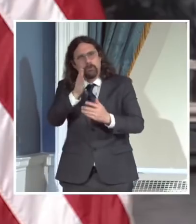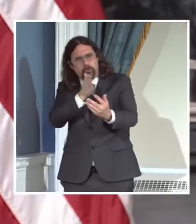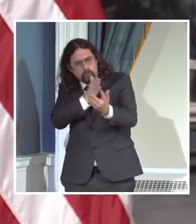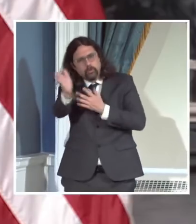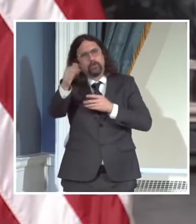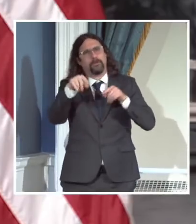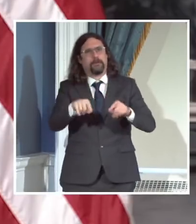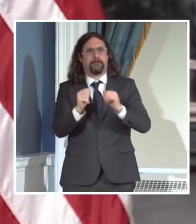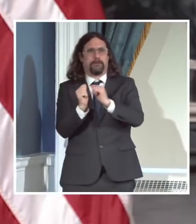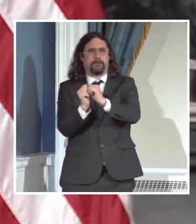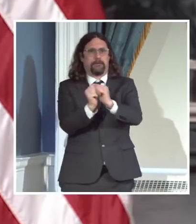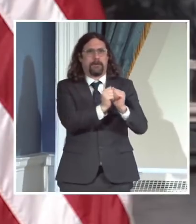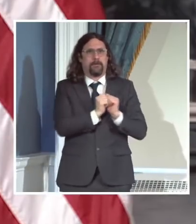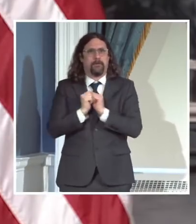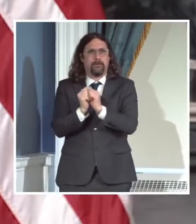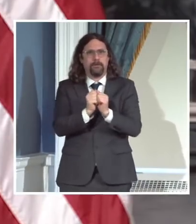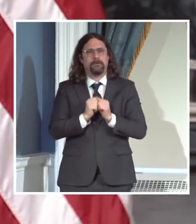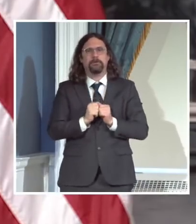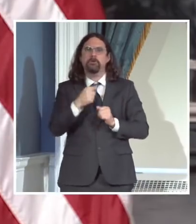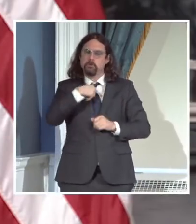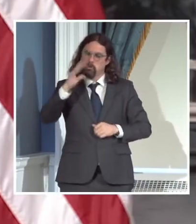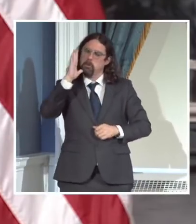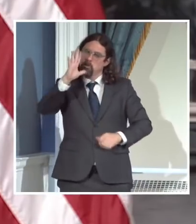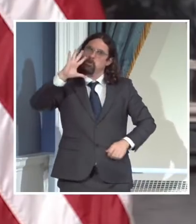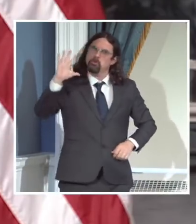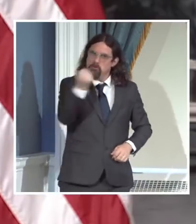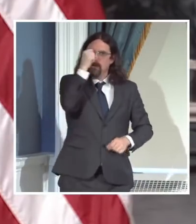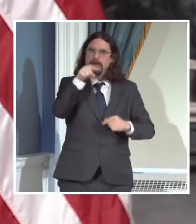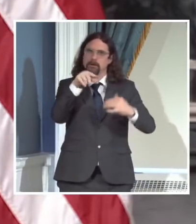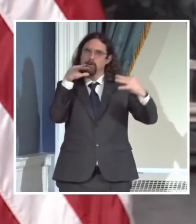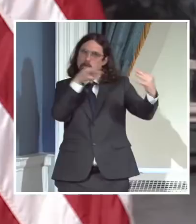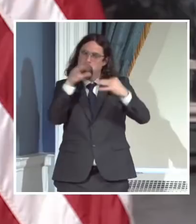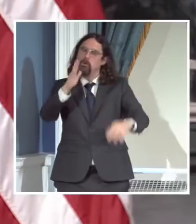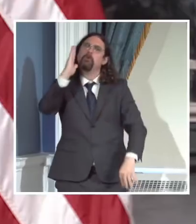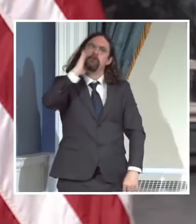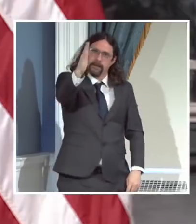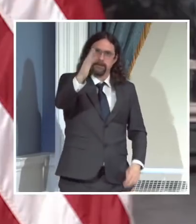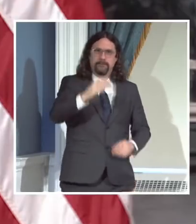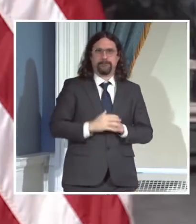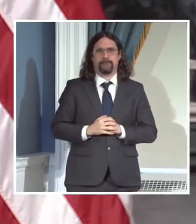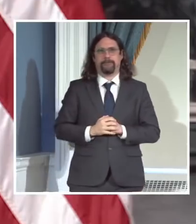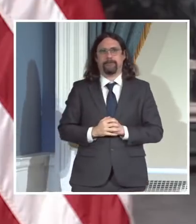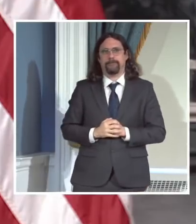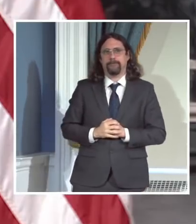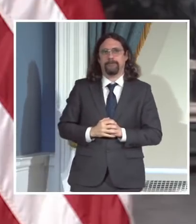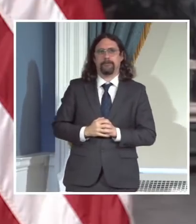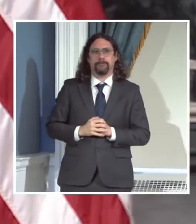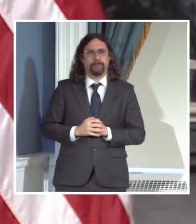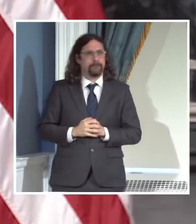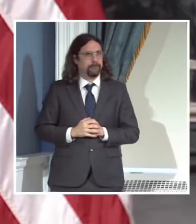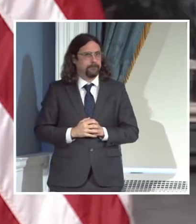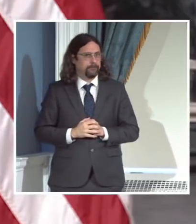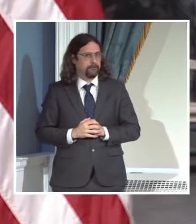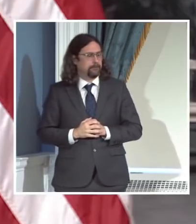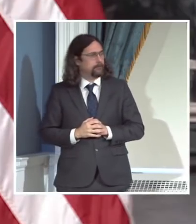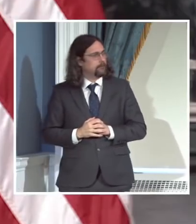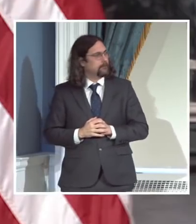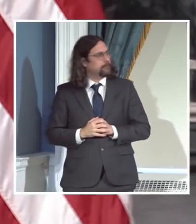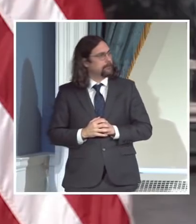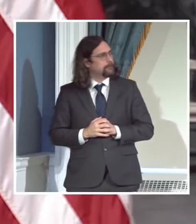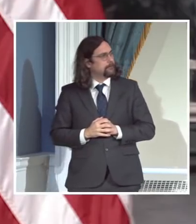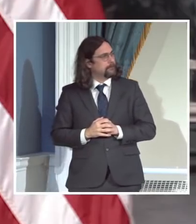out the other side an even stronger city. And I mentioned that we are